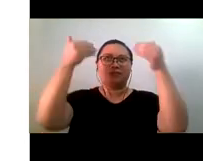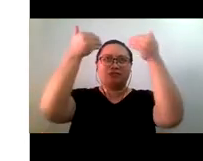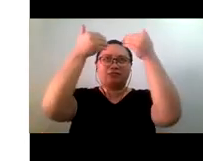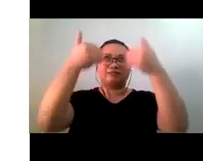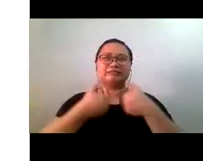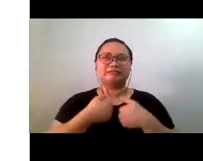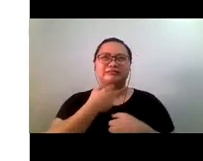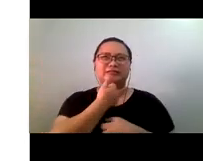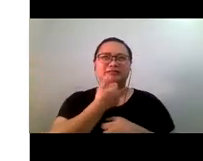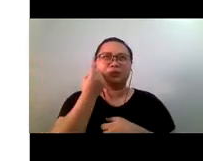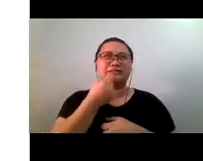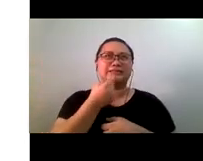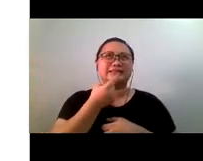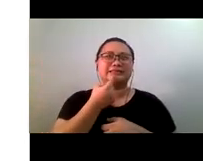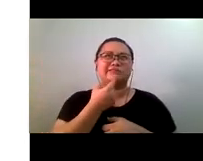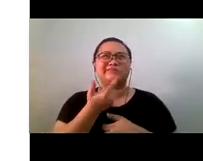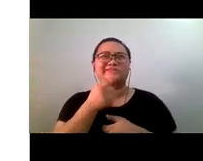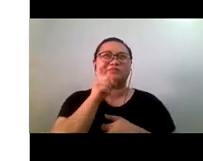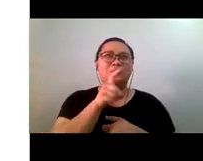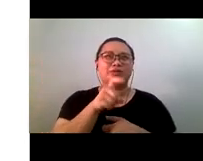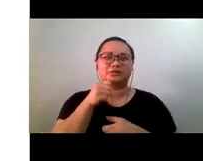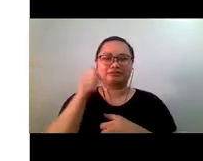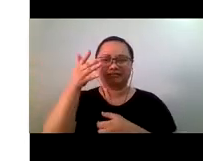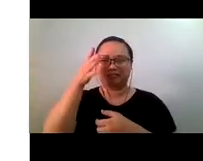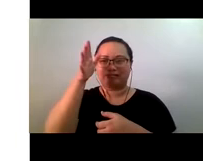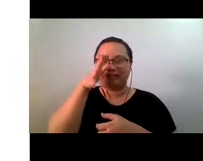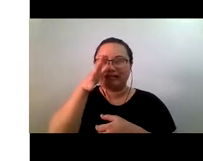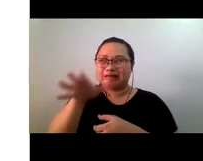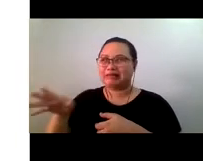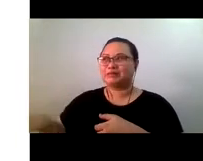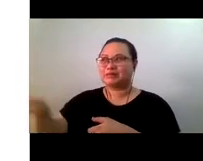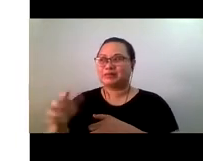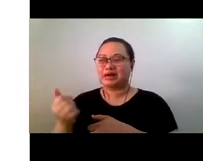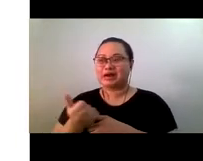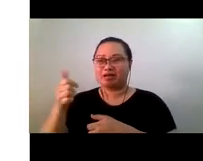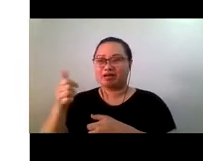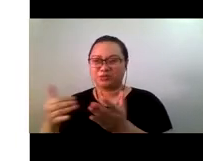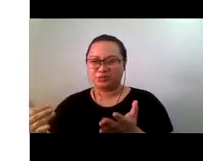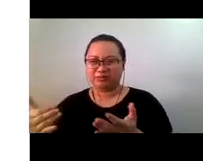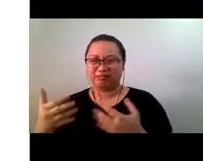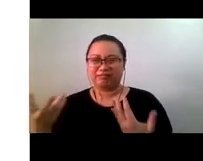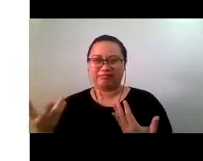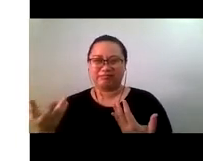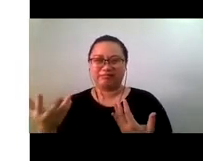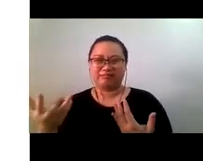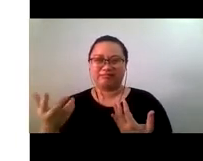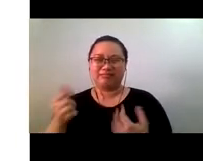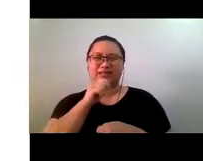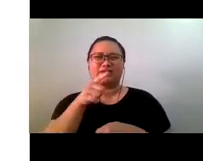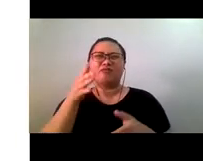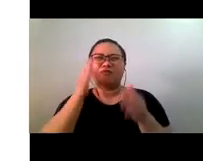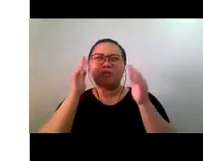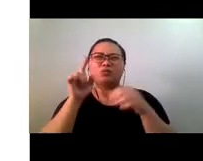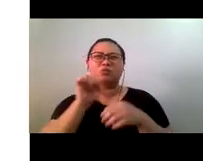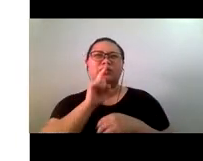the question that I asked, and they're focusing on the answer that they're supposed to give. And they don't really listen